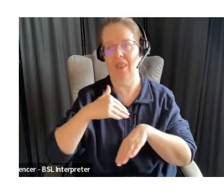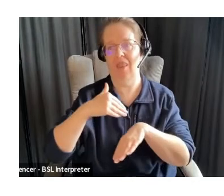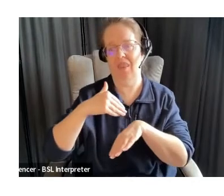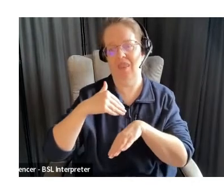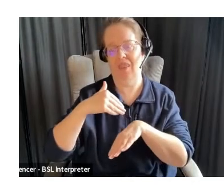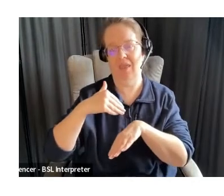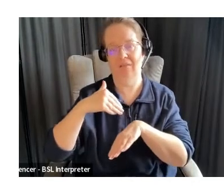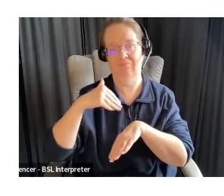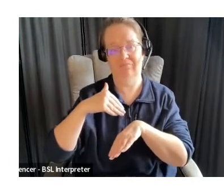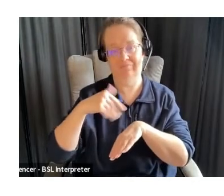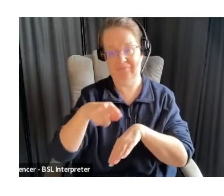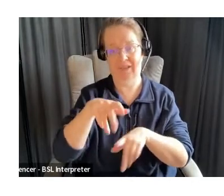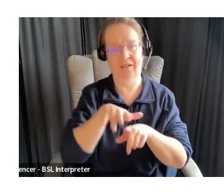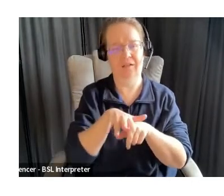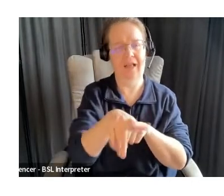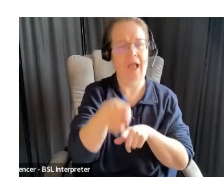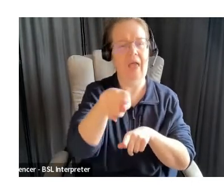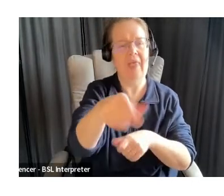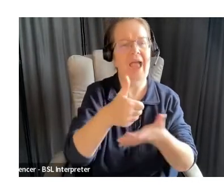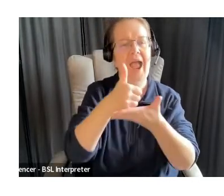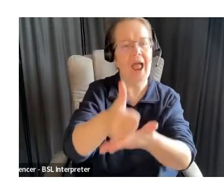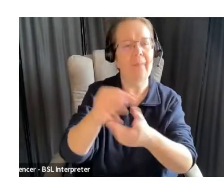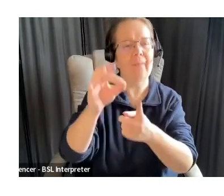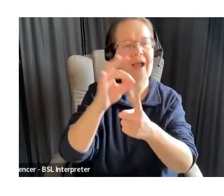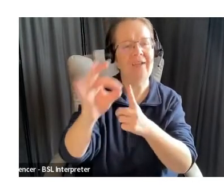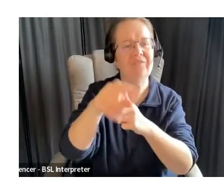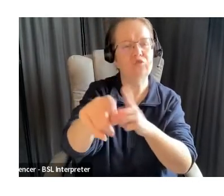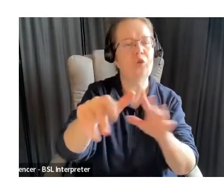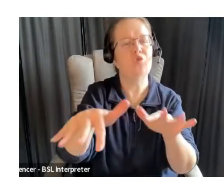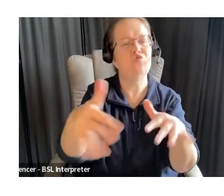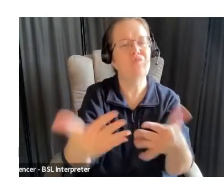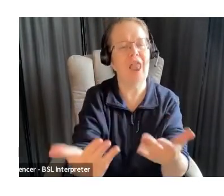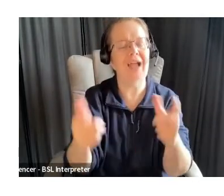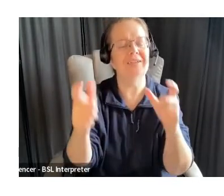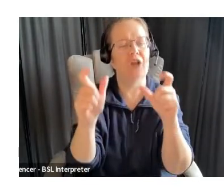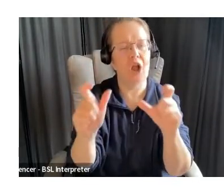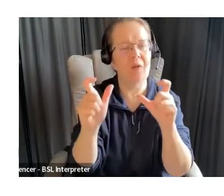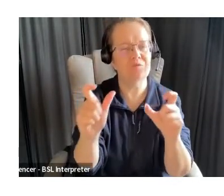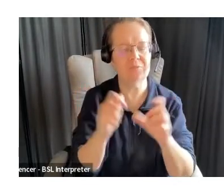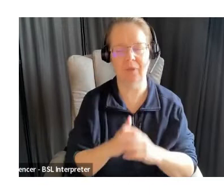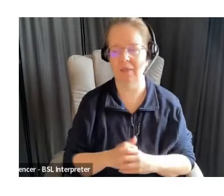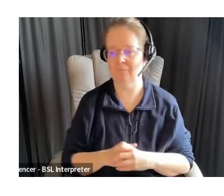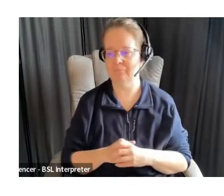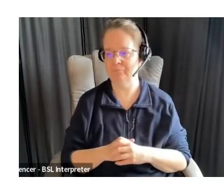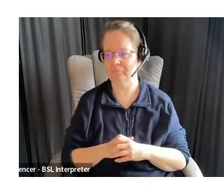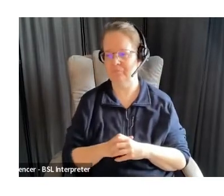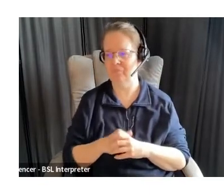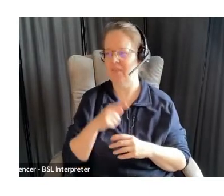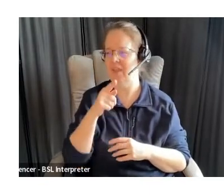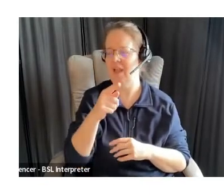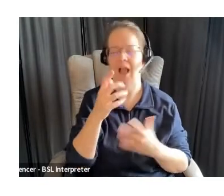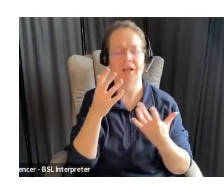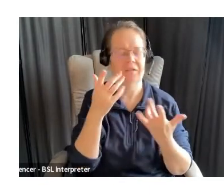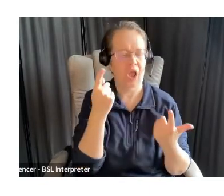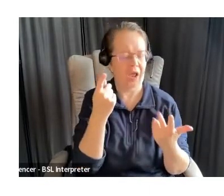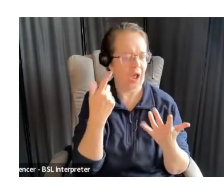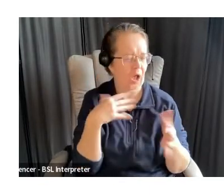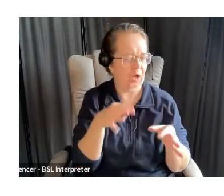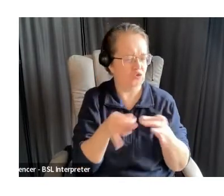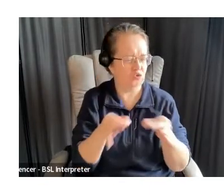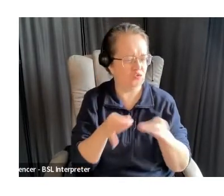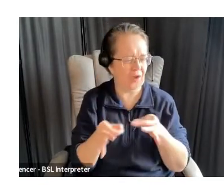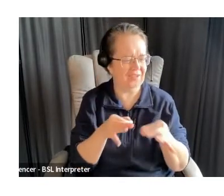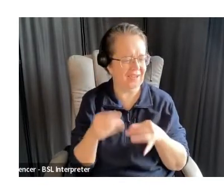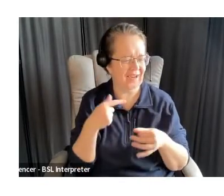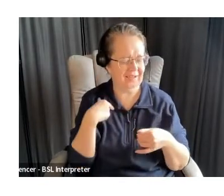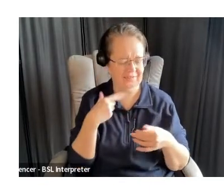the interviewer feel relaxed and comfortable. There's a really interesting technique that I read about,